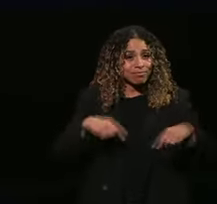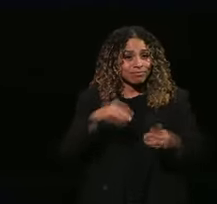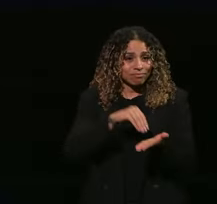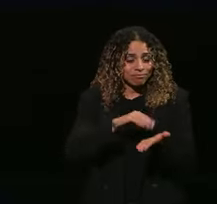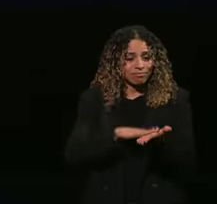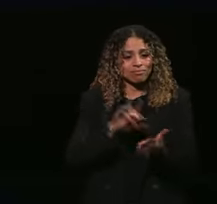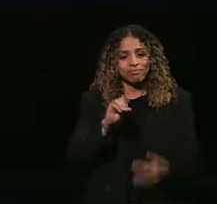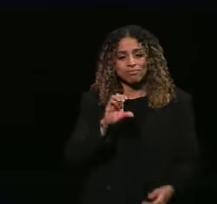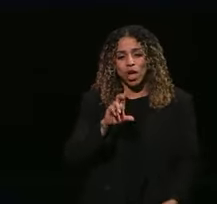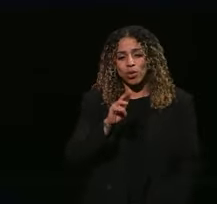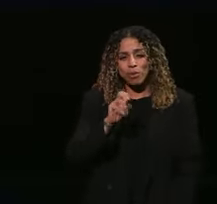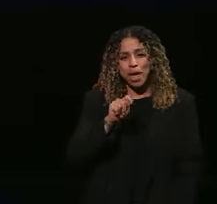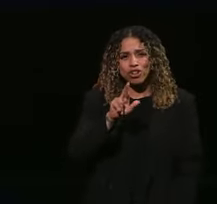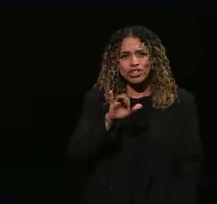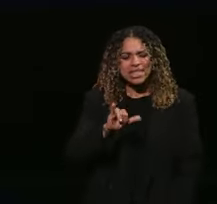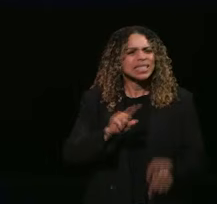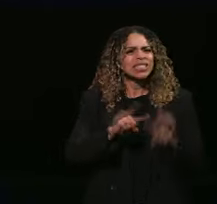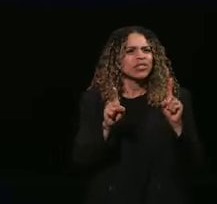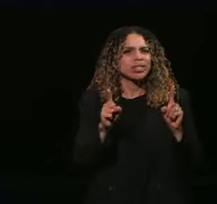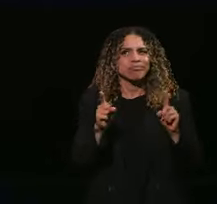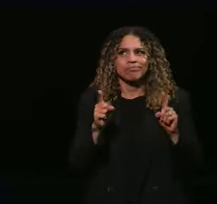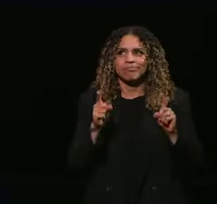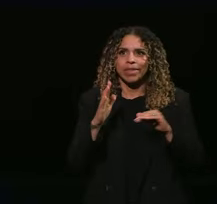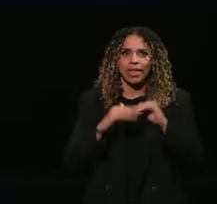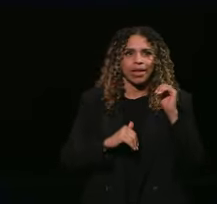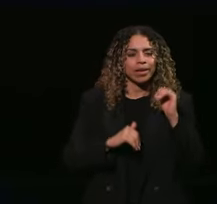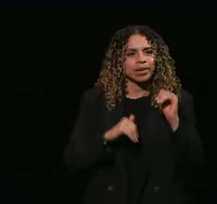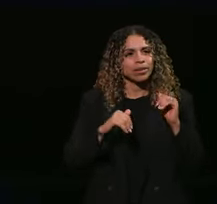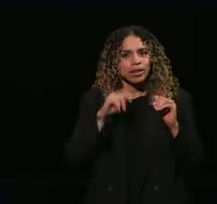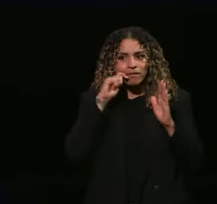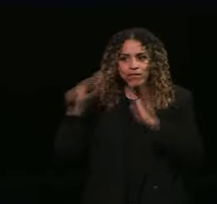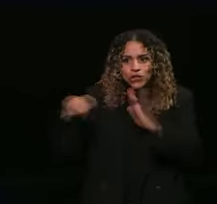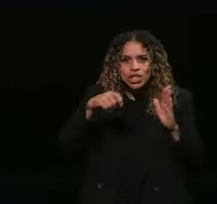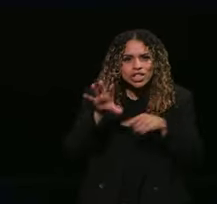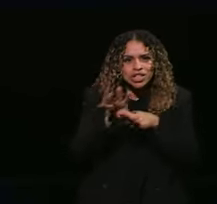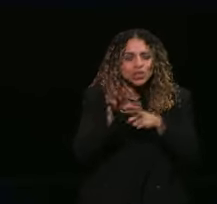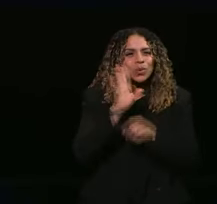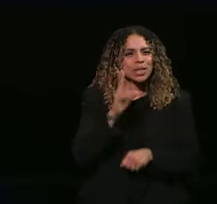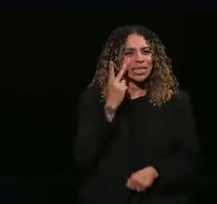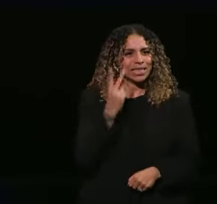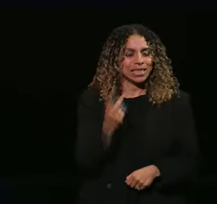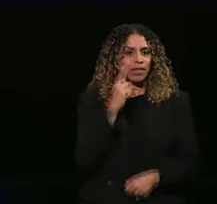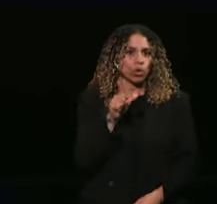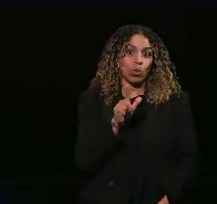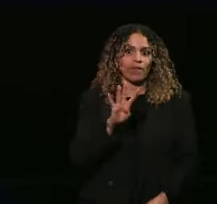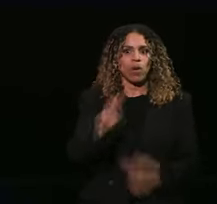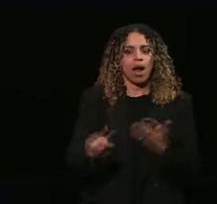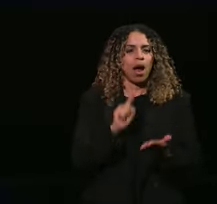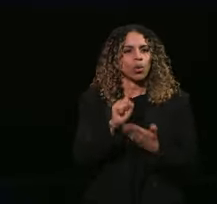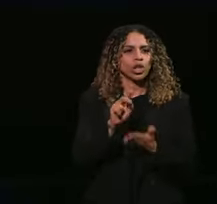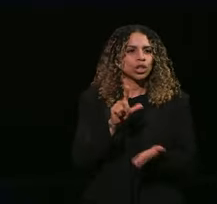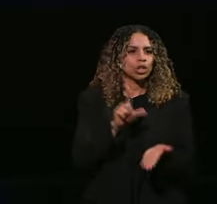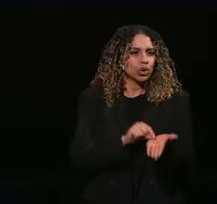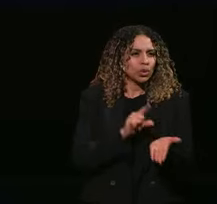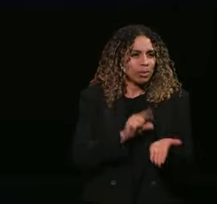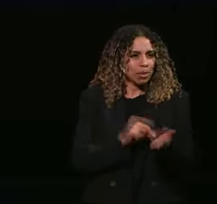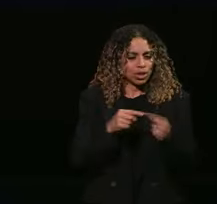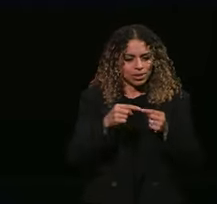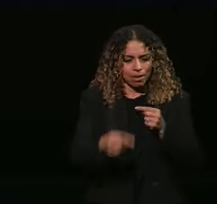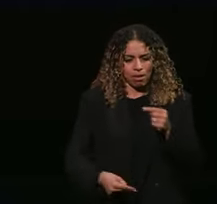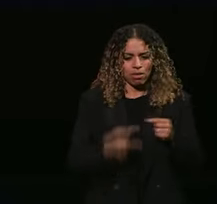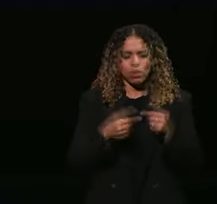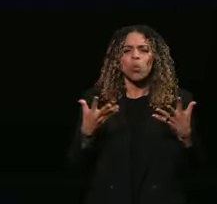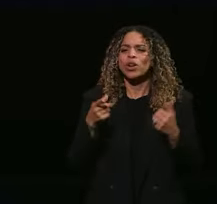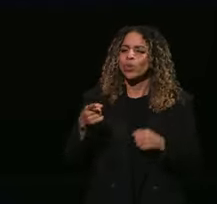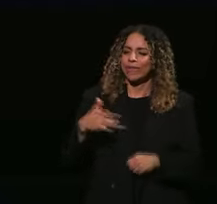from footage that might be seen in a 24-hour news cycle. So what do you feel the impact has